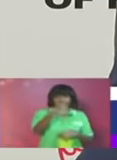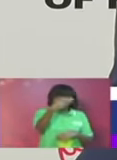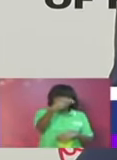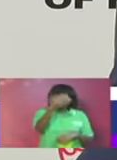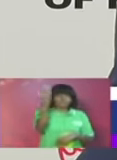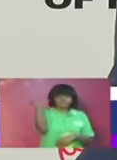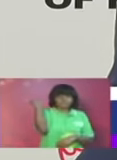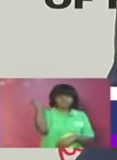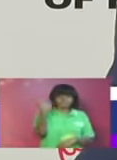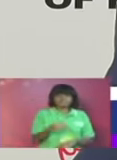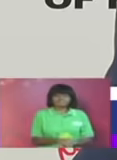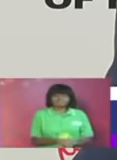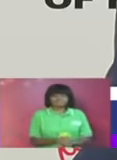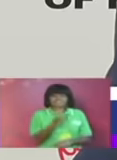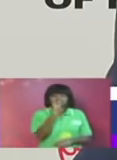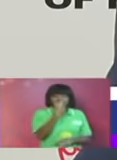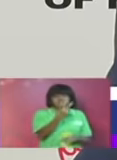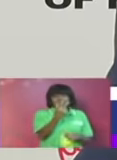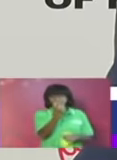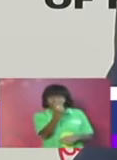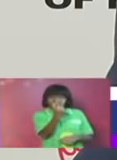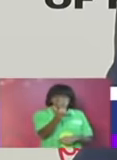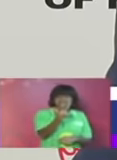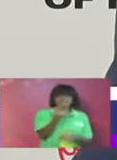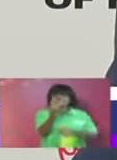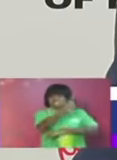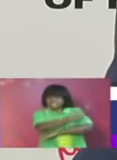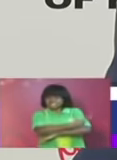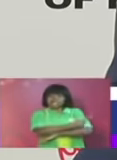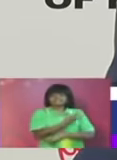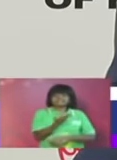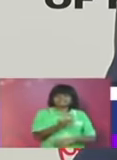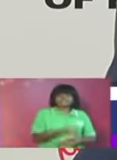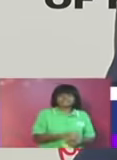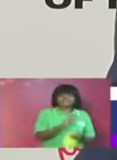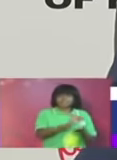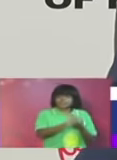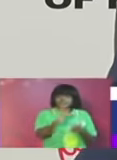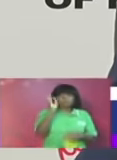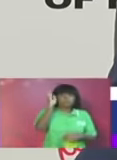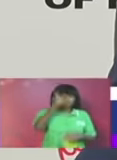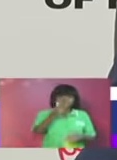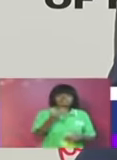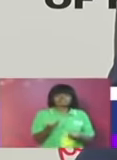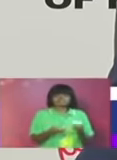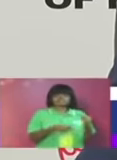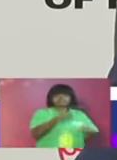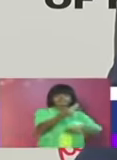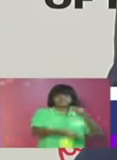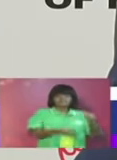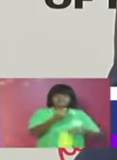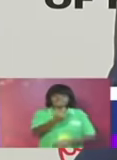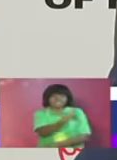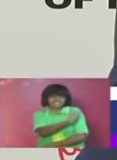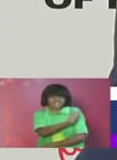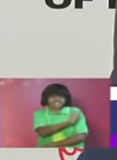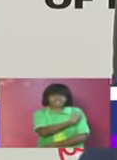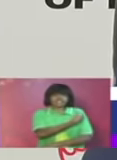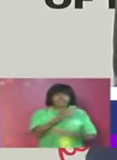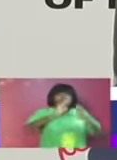3 working days of receipt. So, how are we going to roll out these